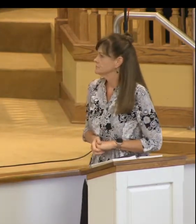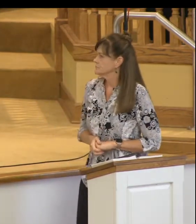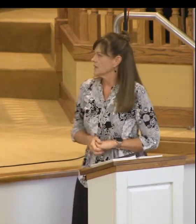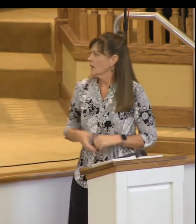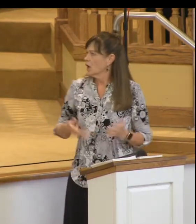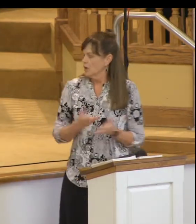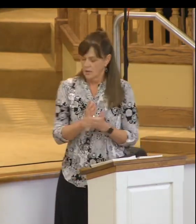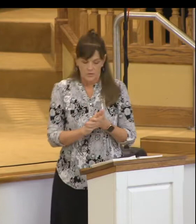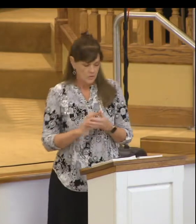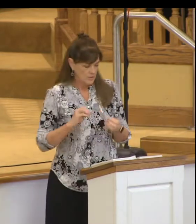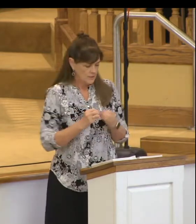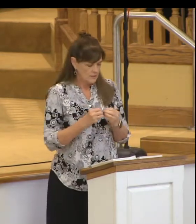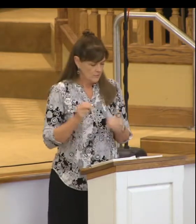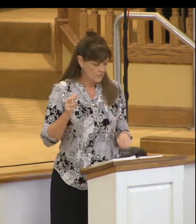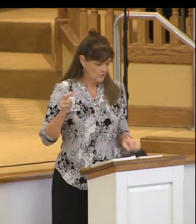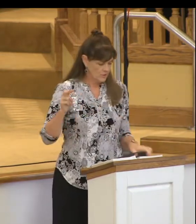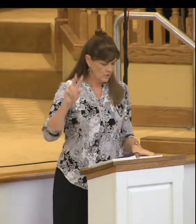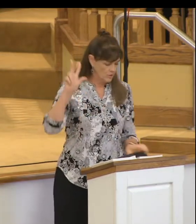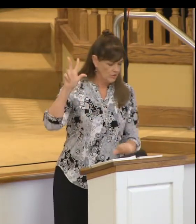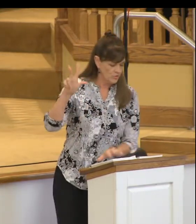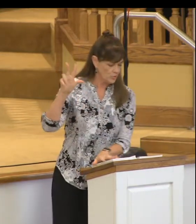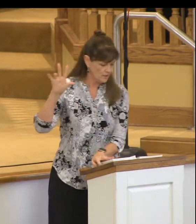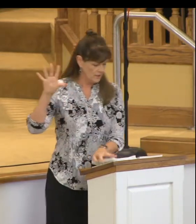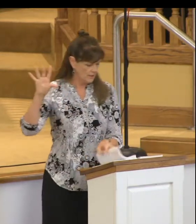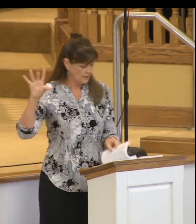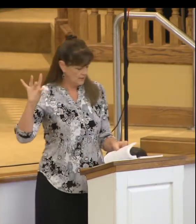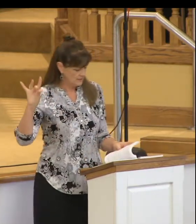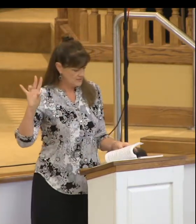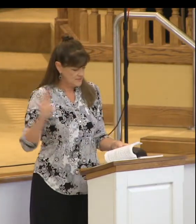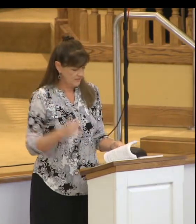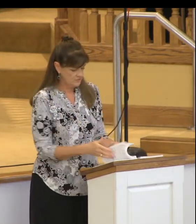All right, number 387.